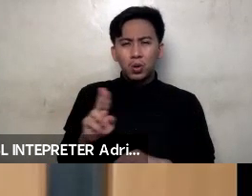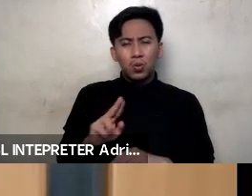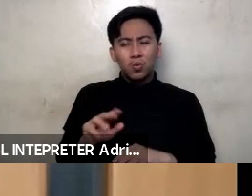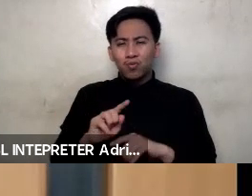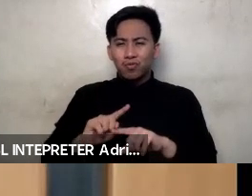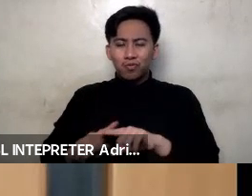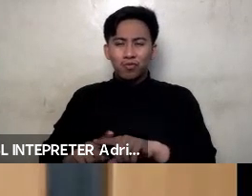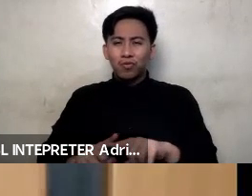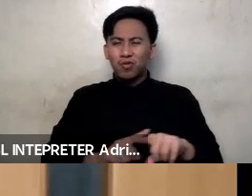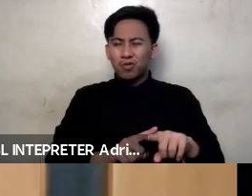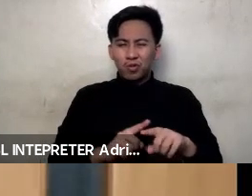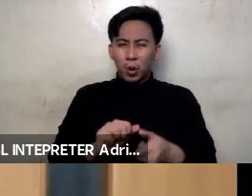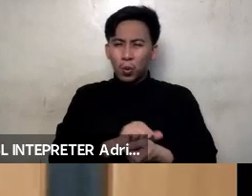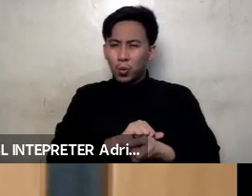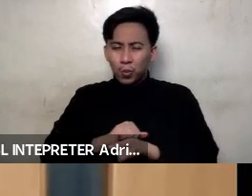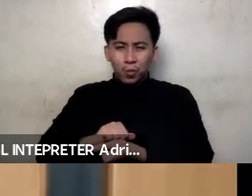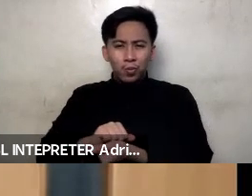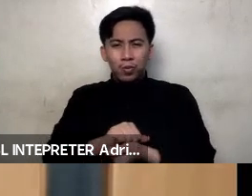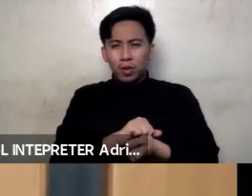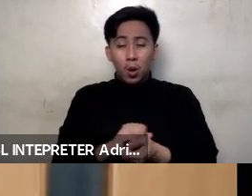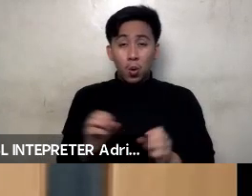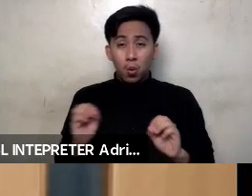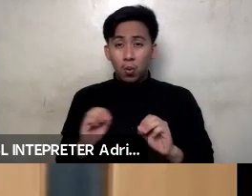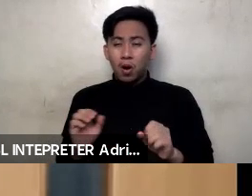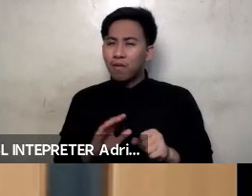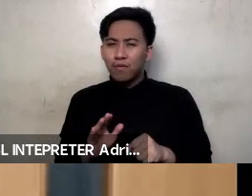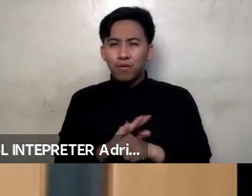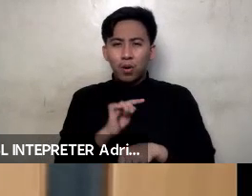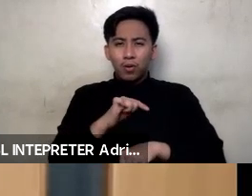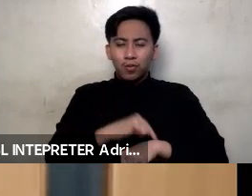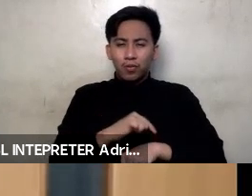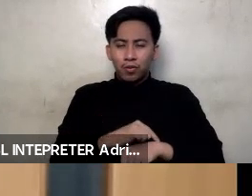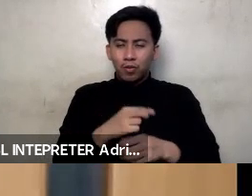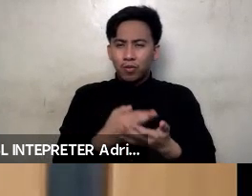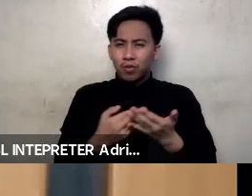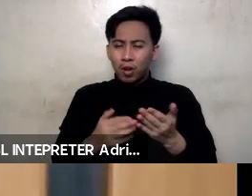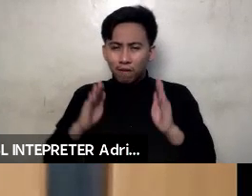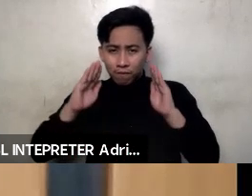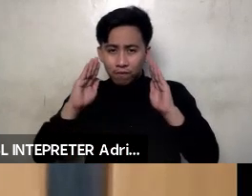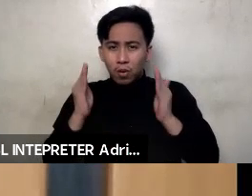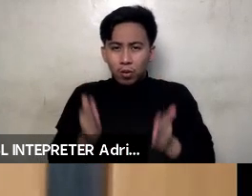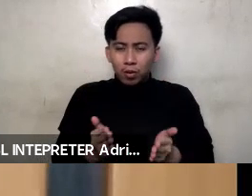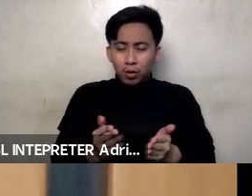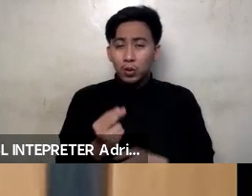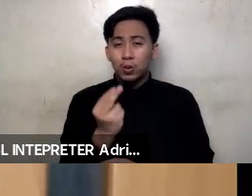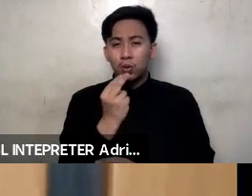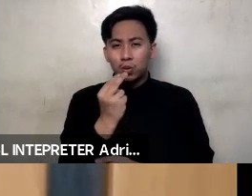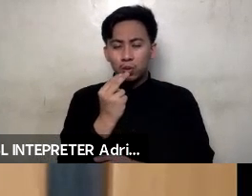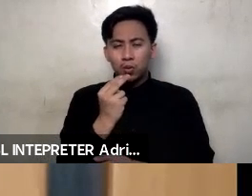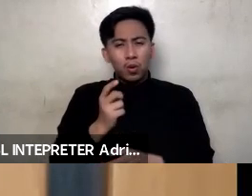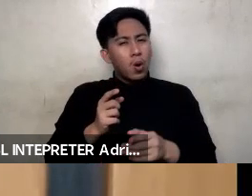and coordination. There were no full-time human resource that focuses on nutrition